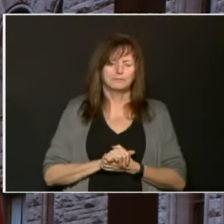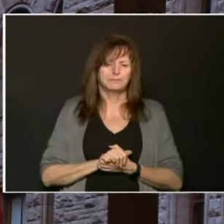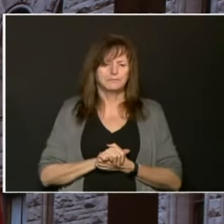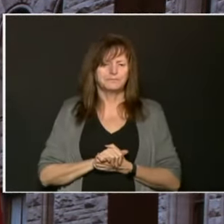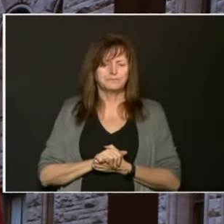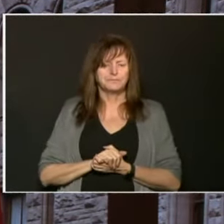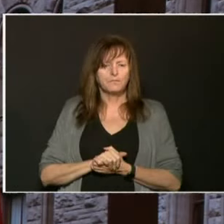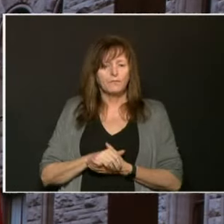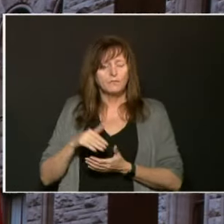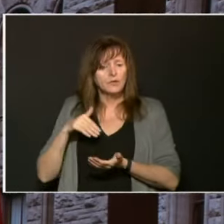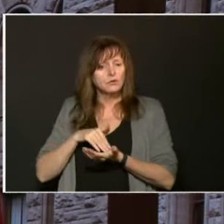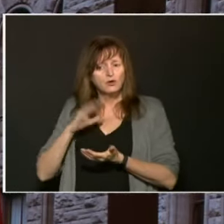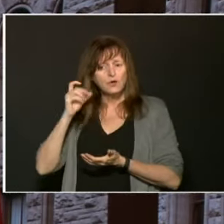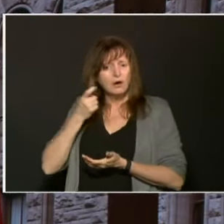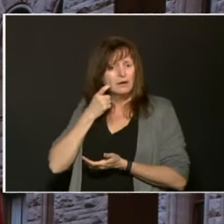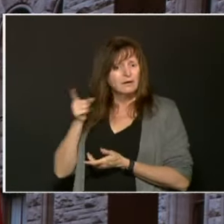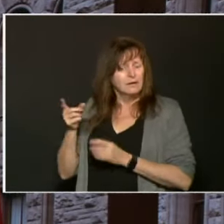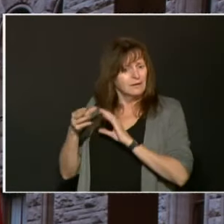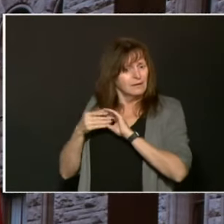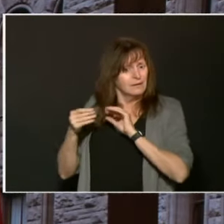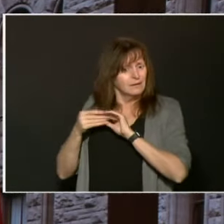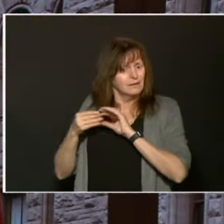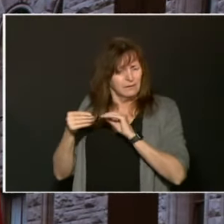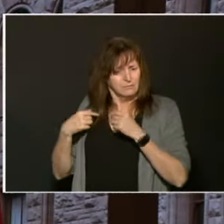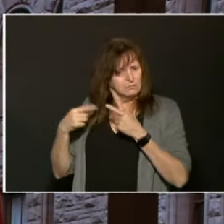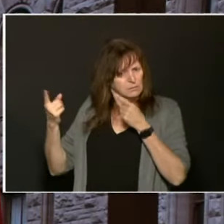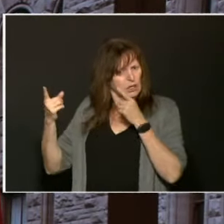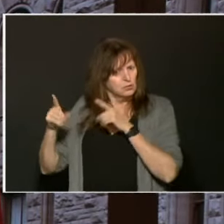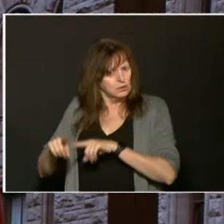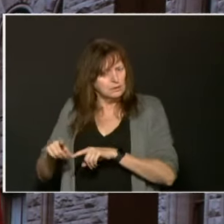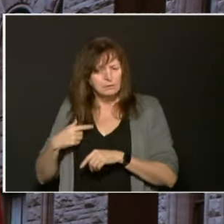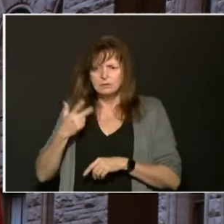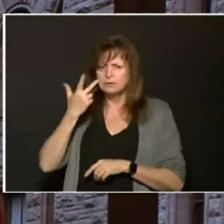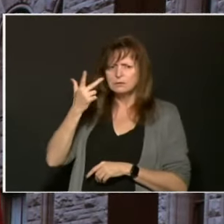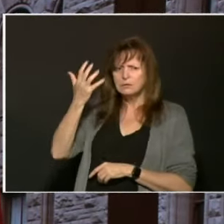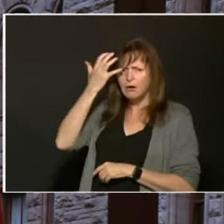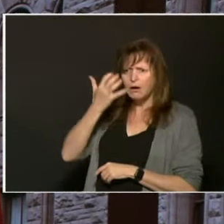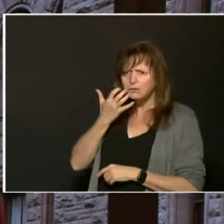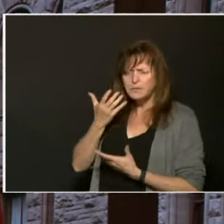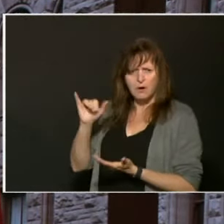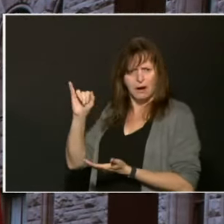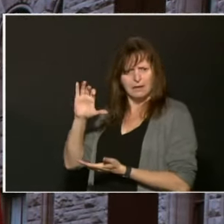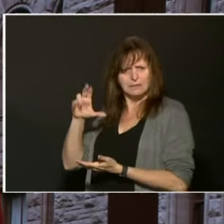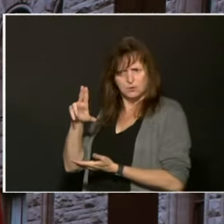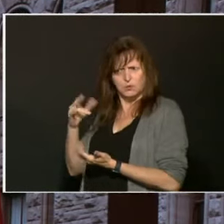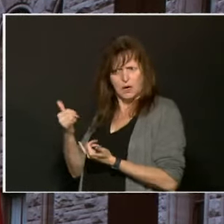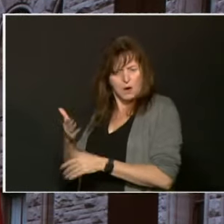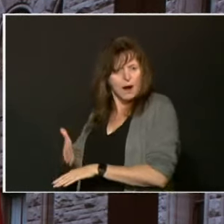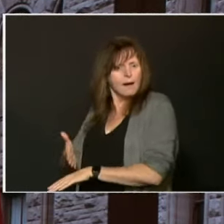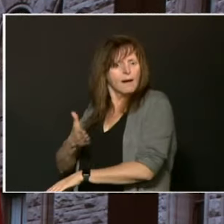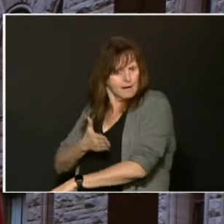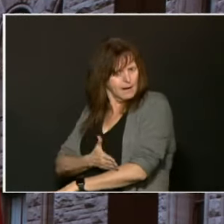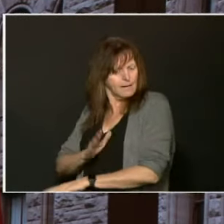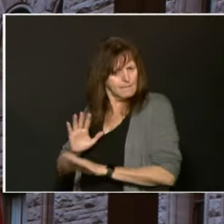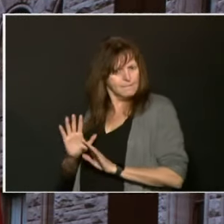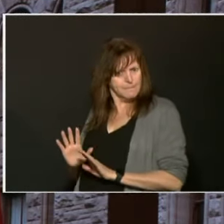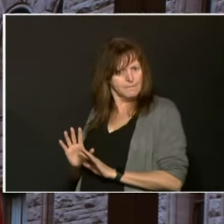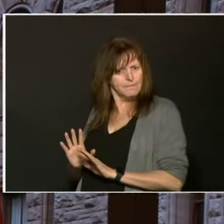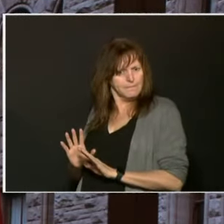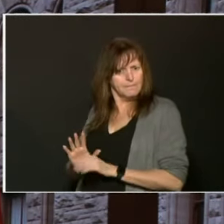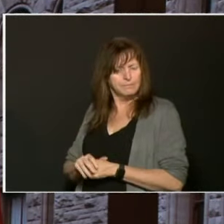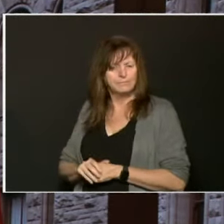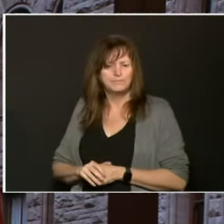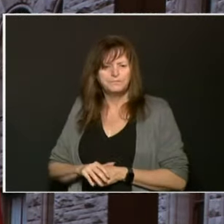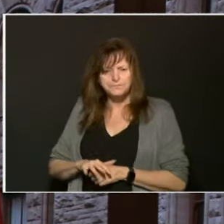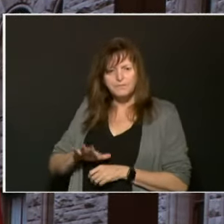said, to see improvement in the number of hospitalizations and ICU admissions. Today, there are 516 people in